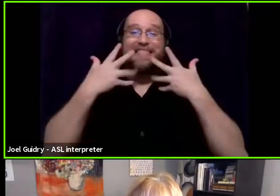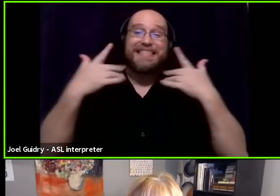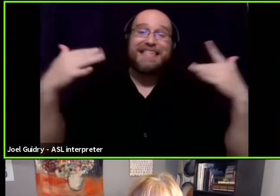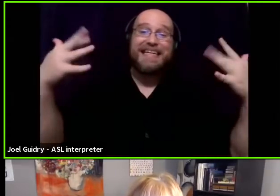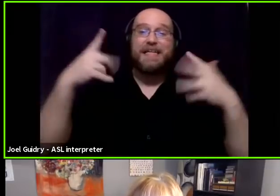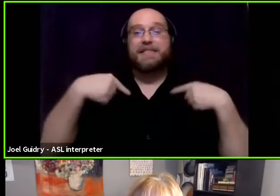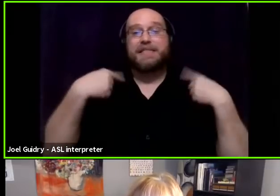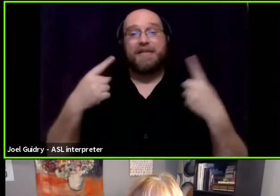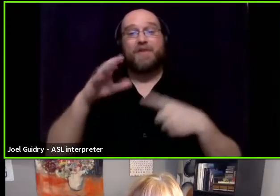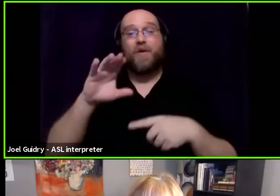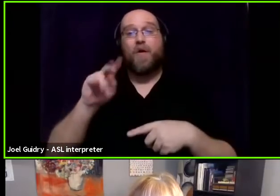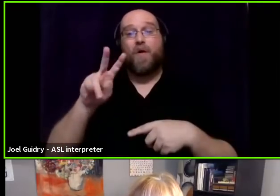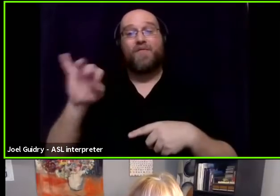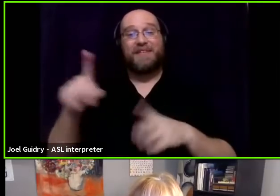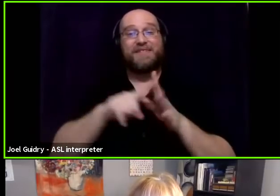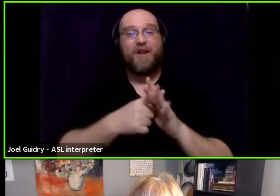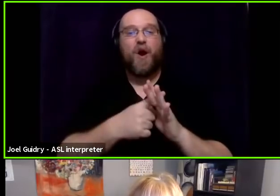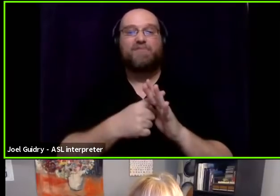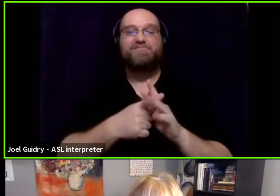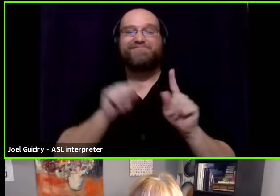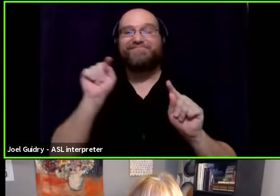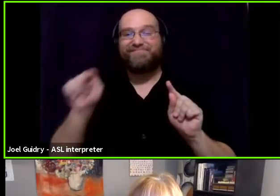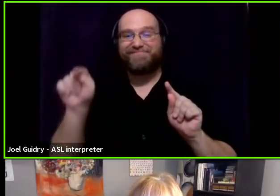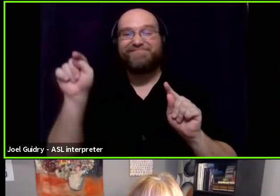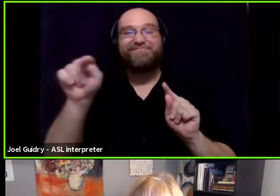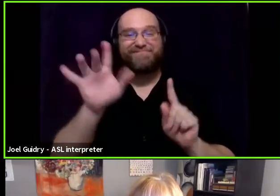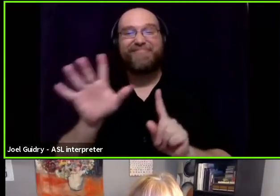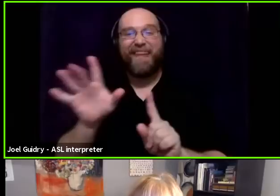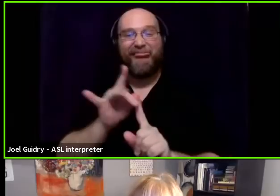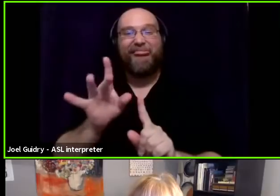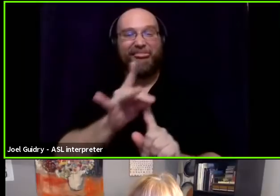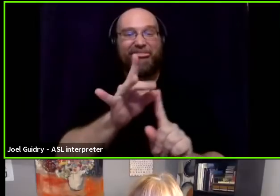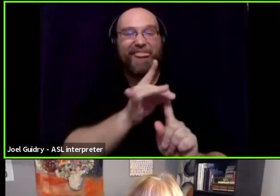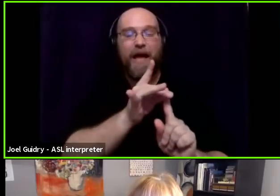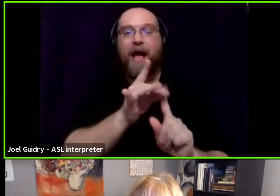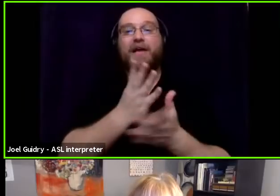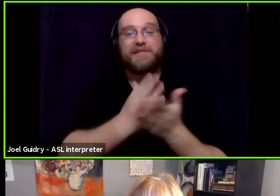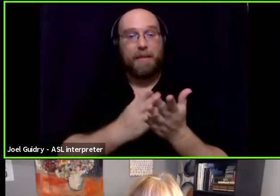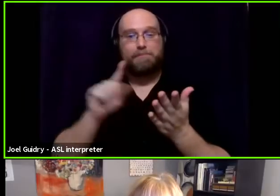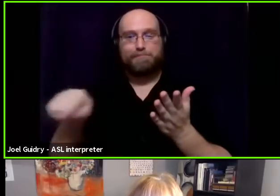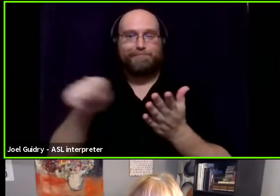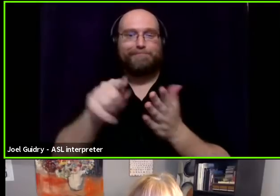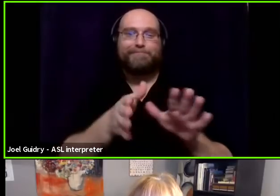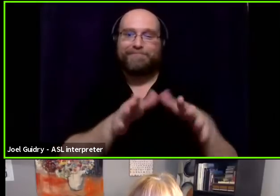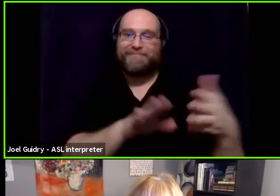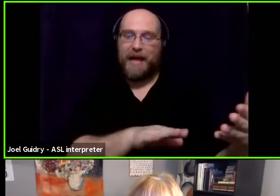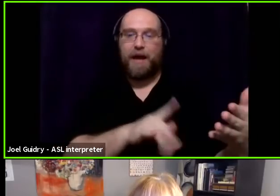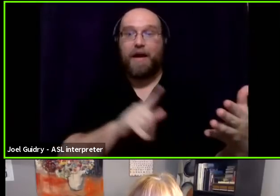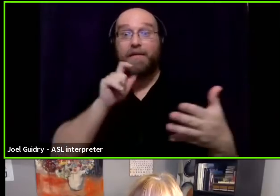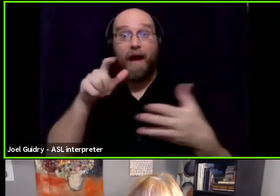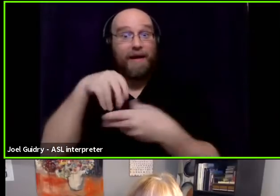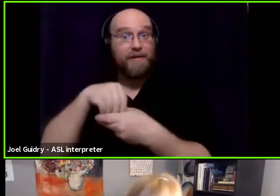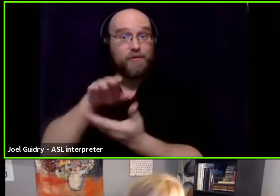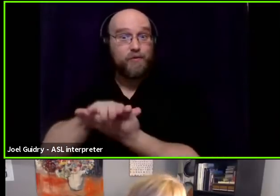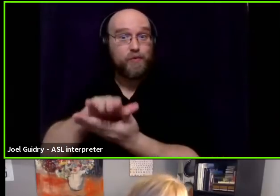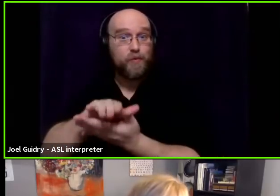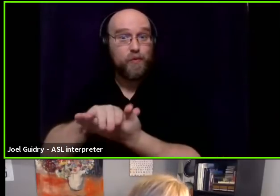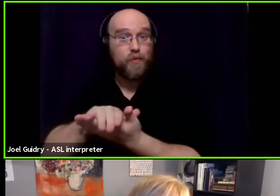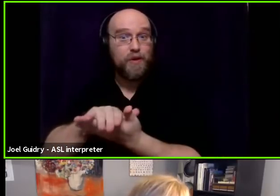started and people have gotten sick and some have died. It was not in a school setting, but no